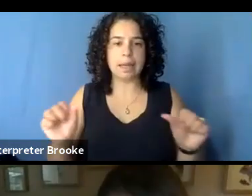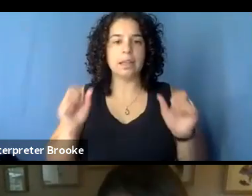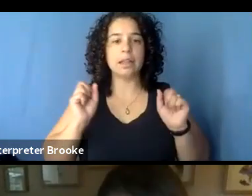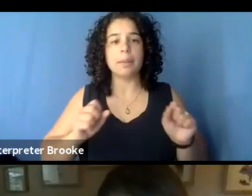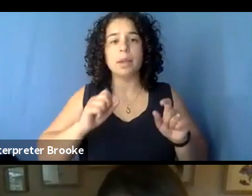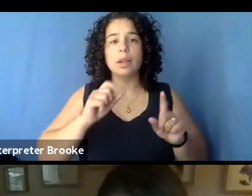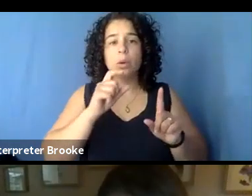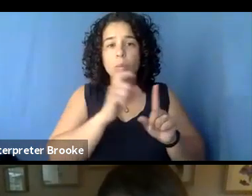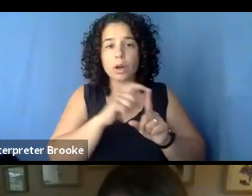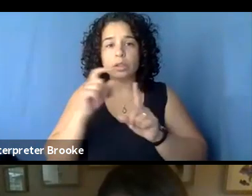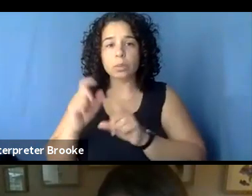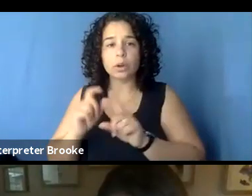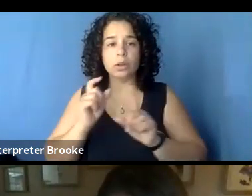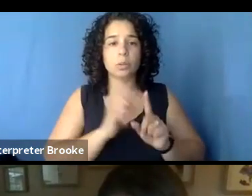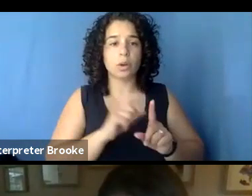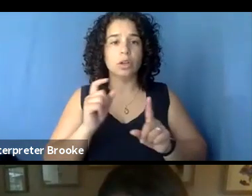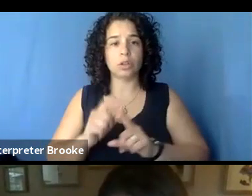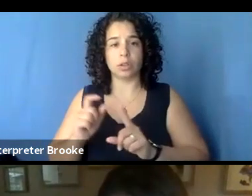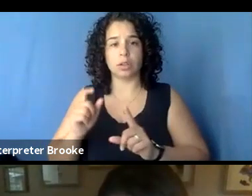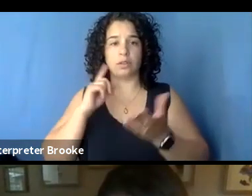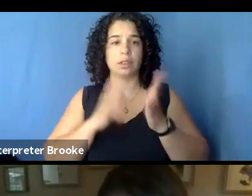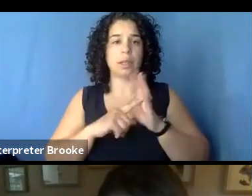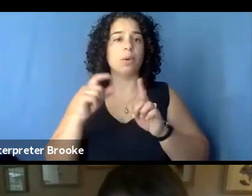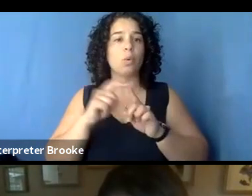words, a word cloud.